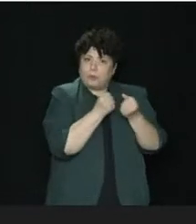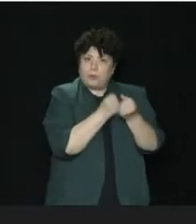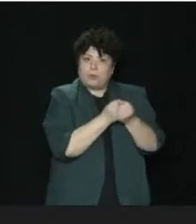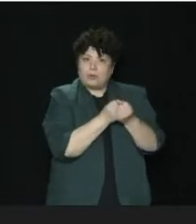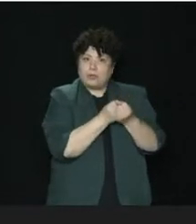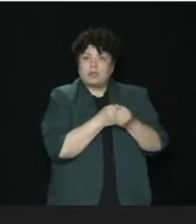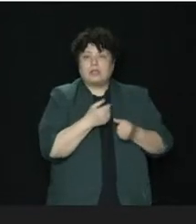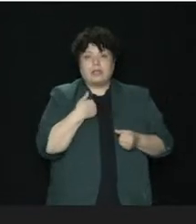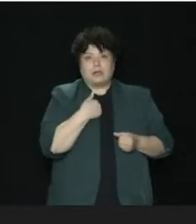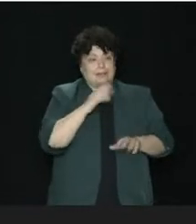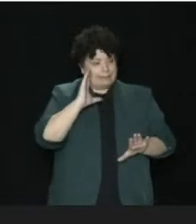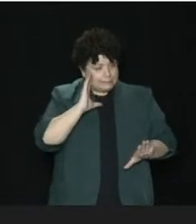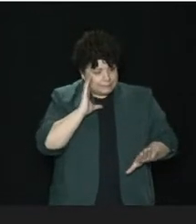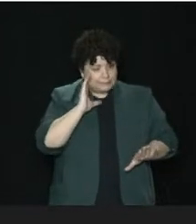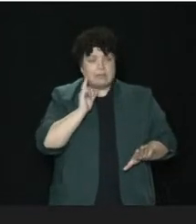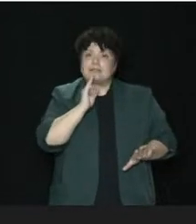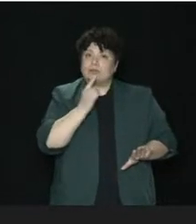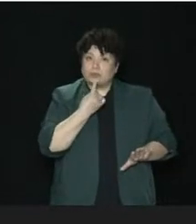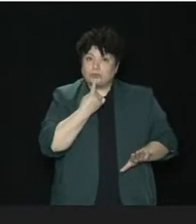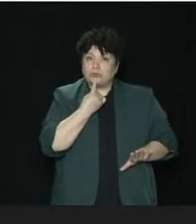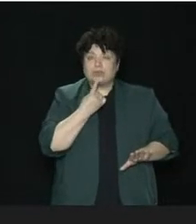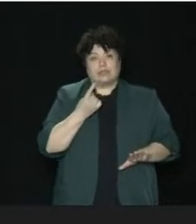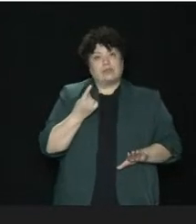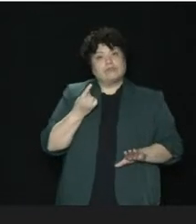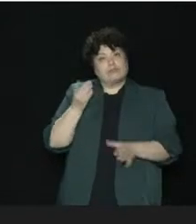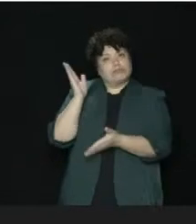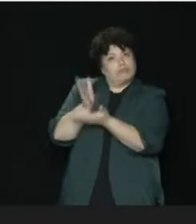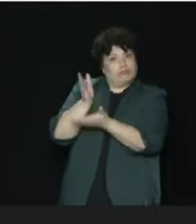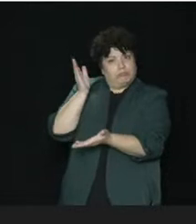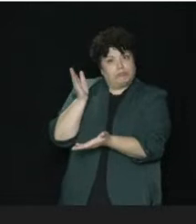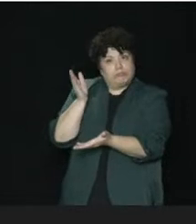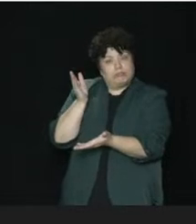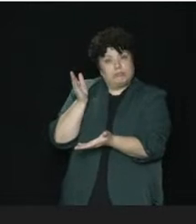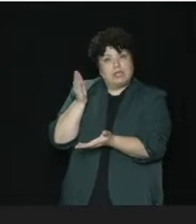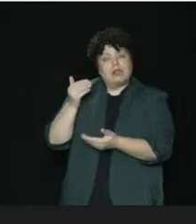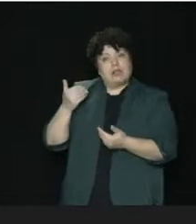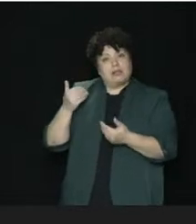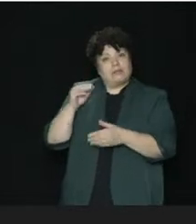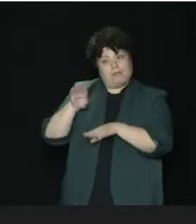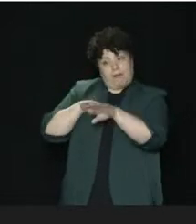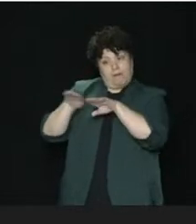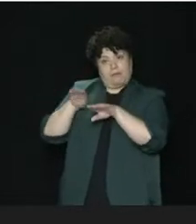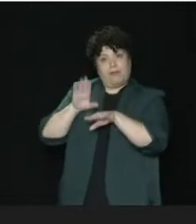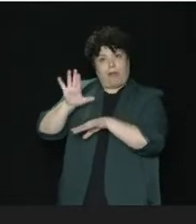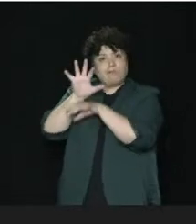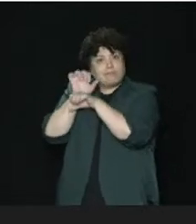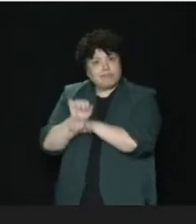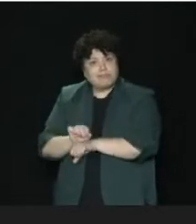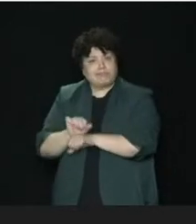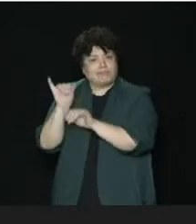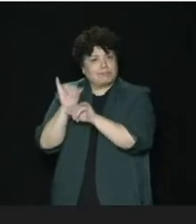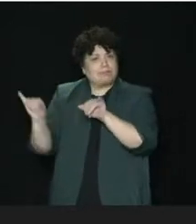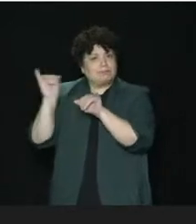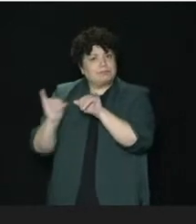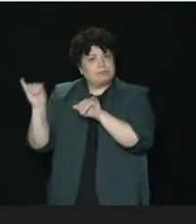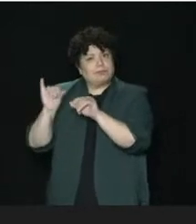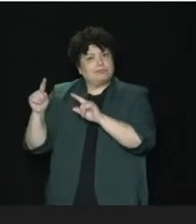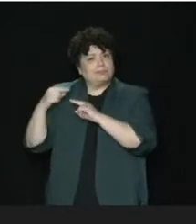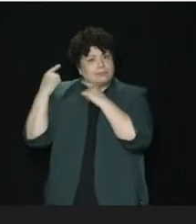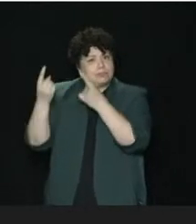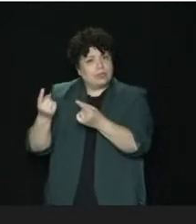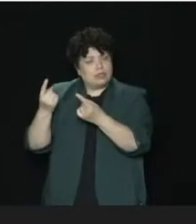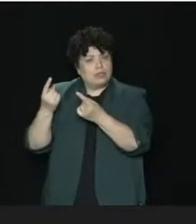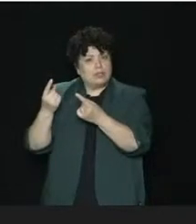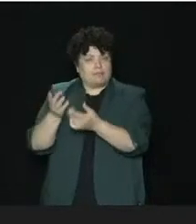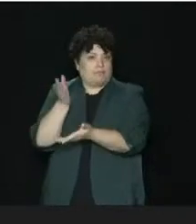we are serious about putting an end to the unacceptable culture that has tolerated this for far too